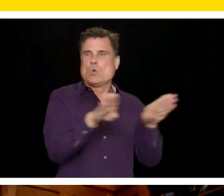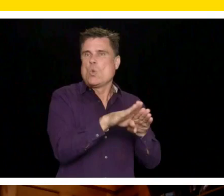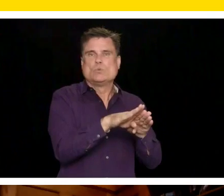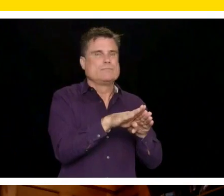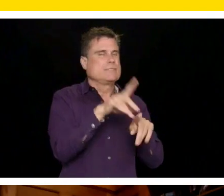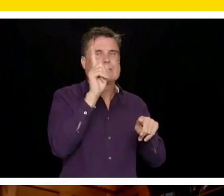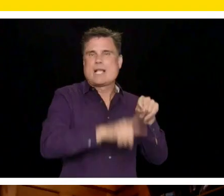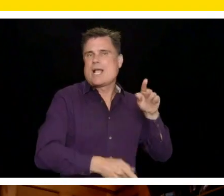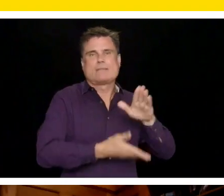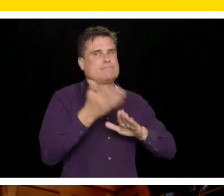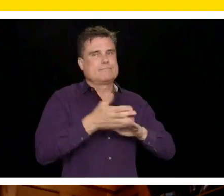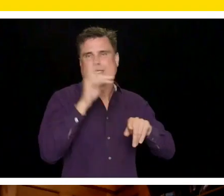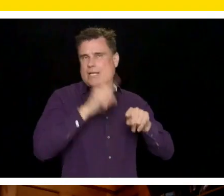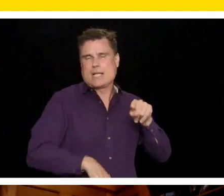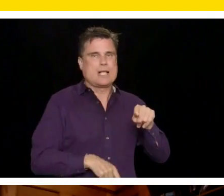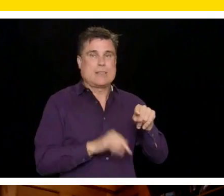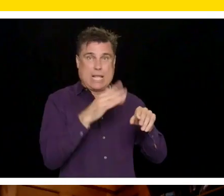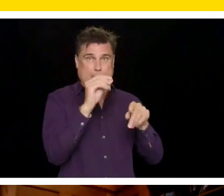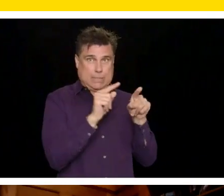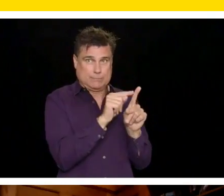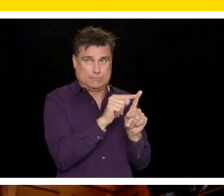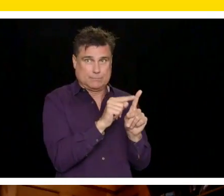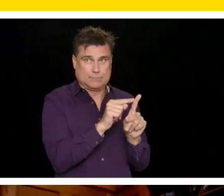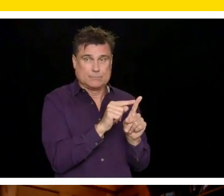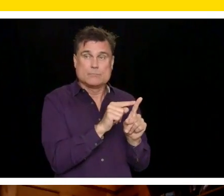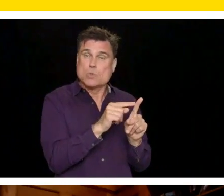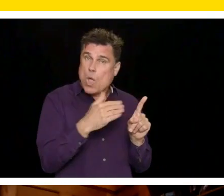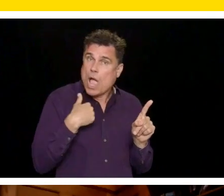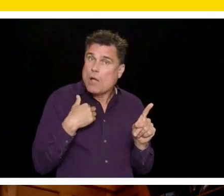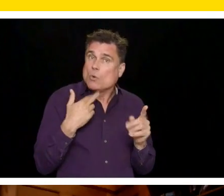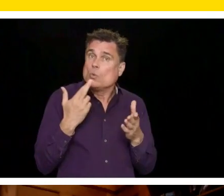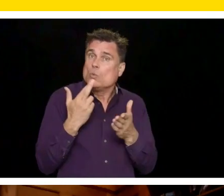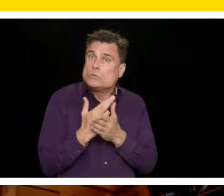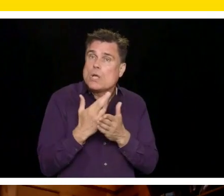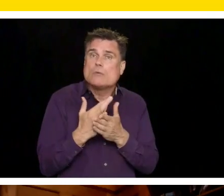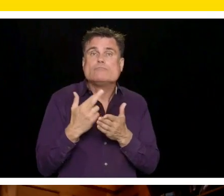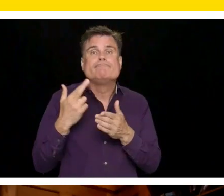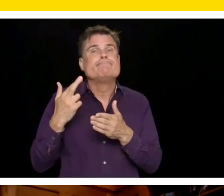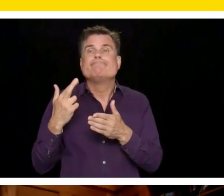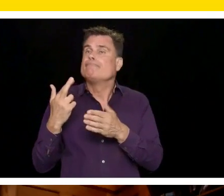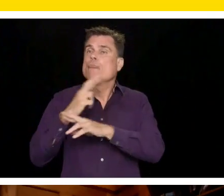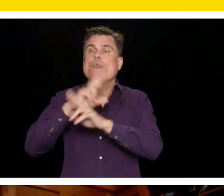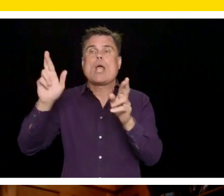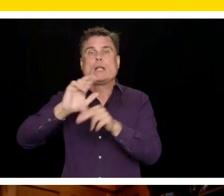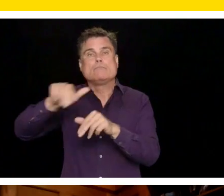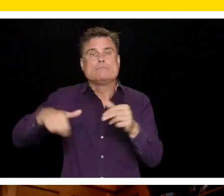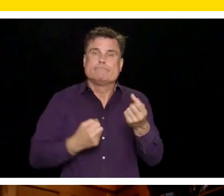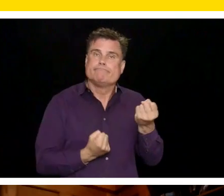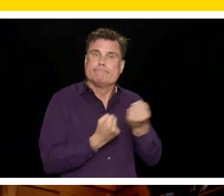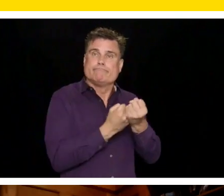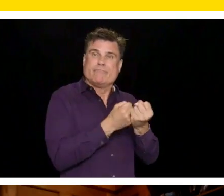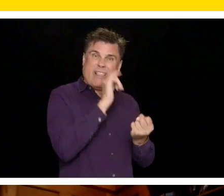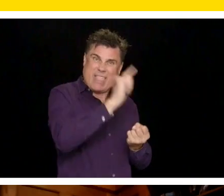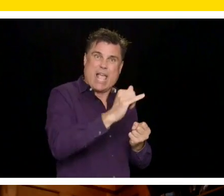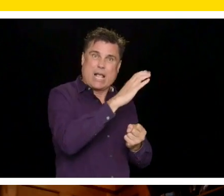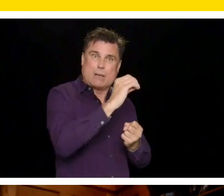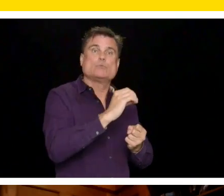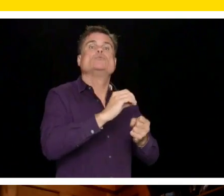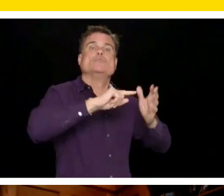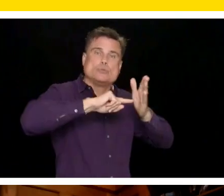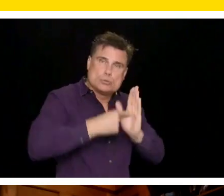get going? Yeah. So if they're currently existing business and they want to access any